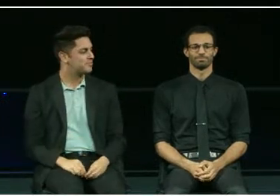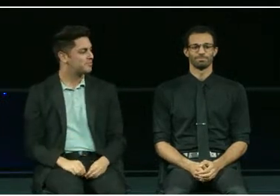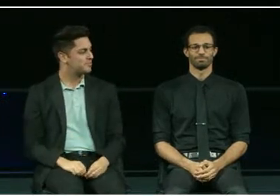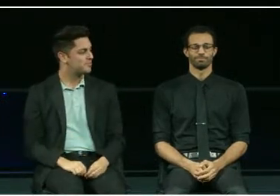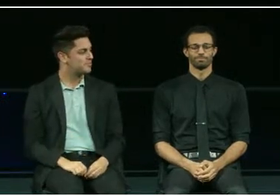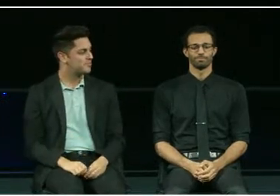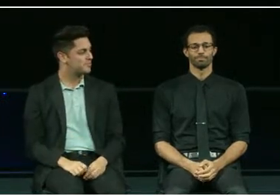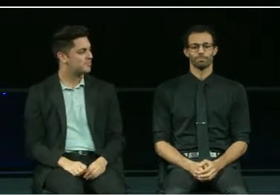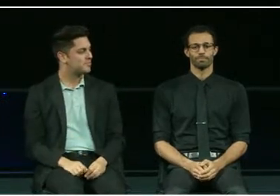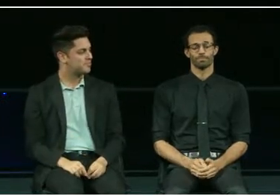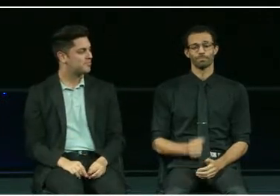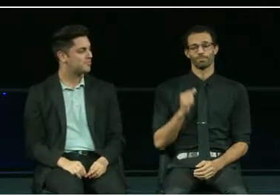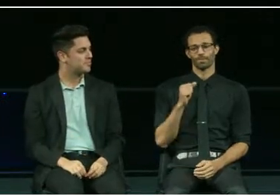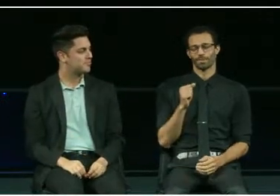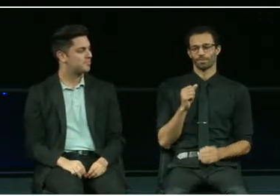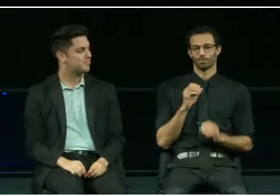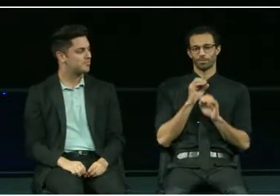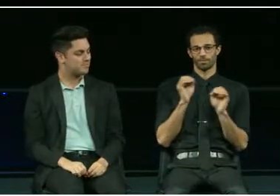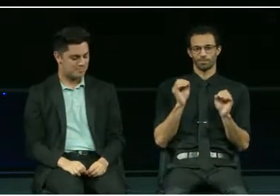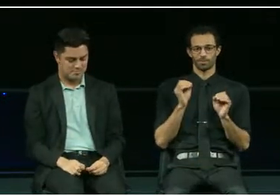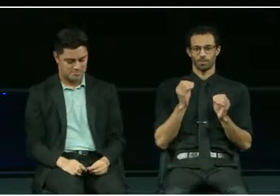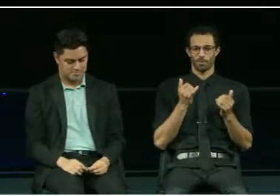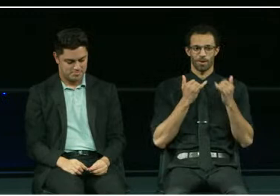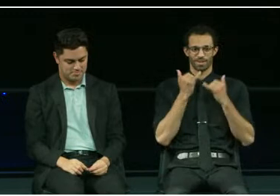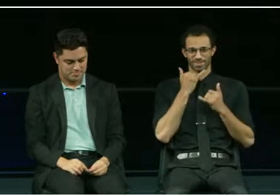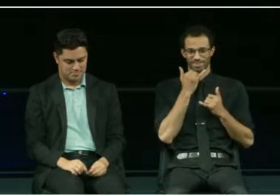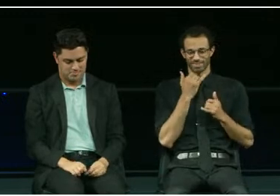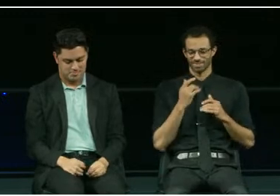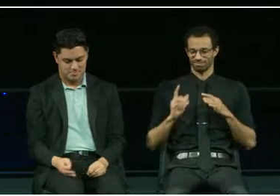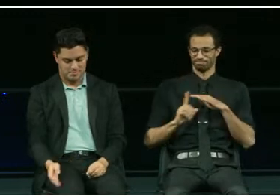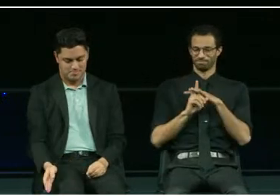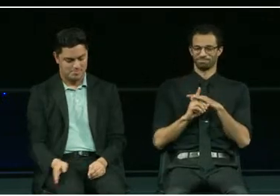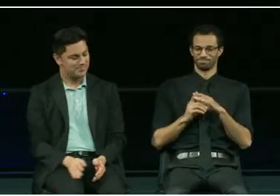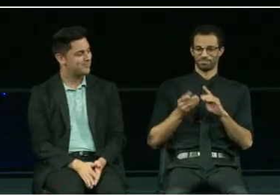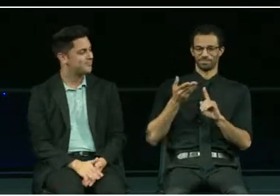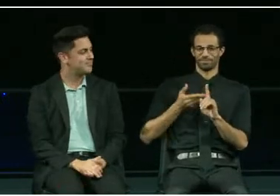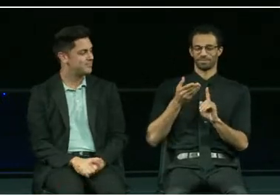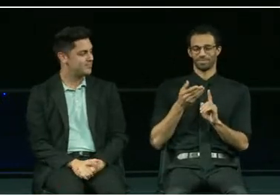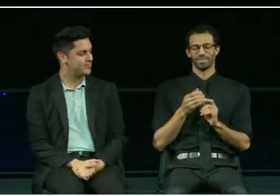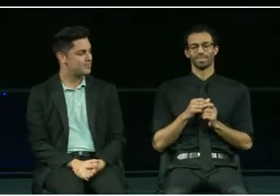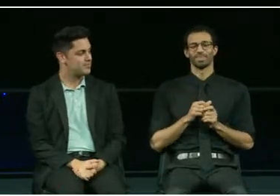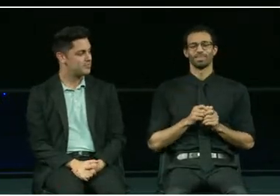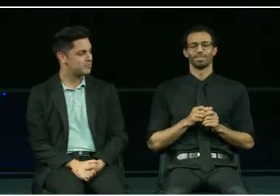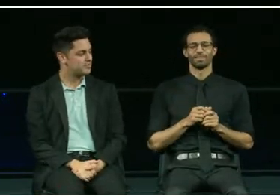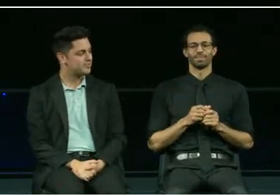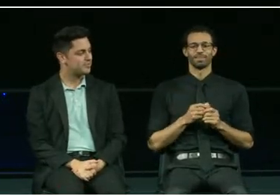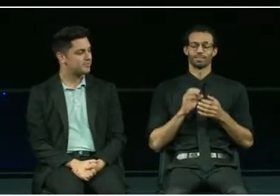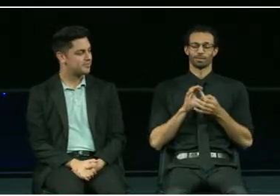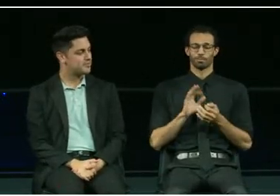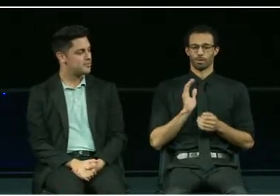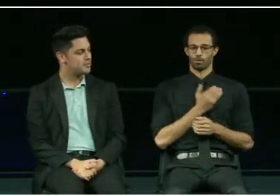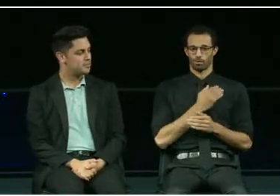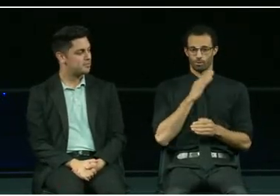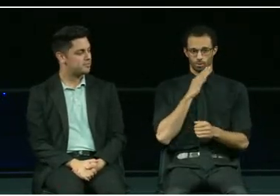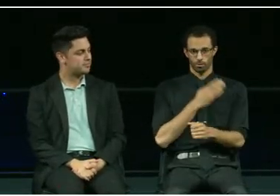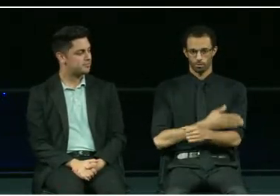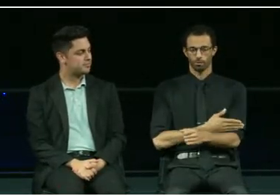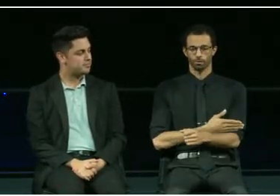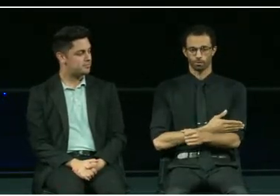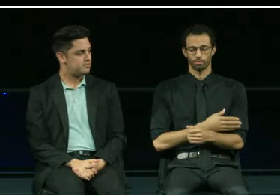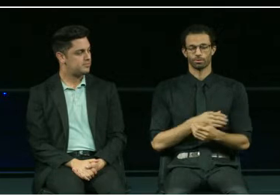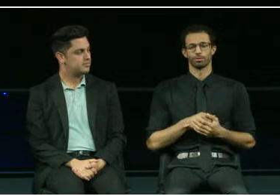Yeah, there was no accident in coming upon the subject. This is about our daughter,